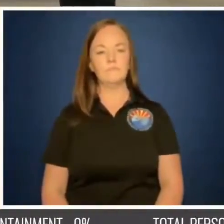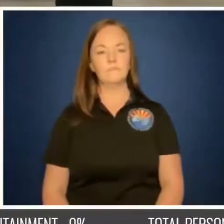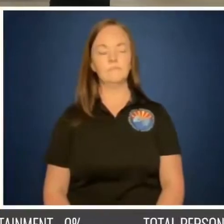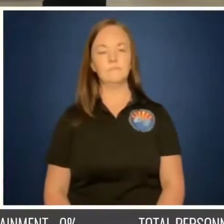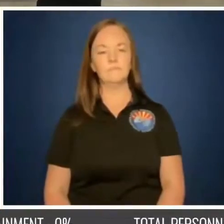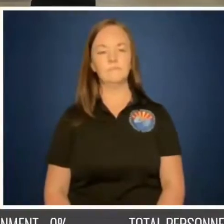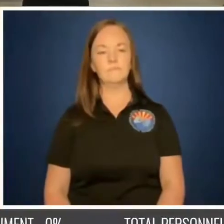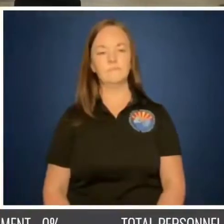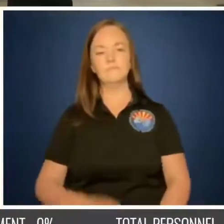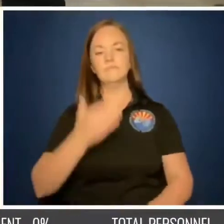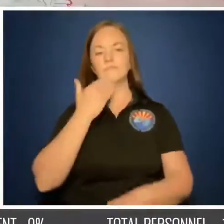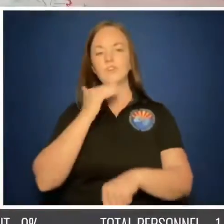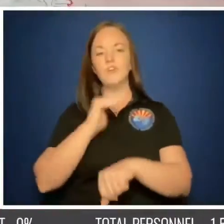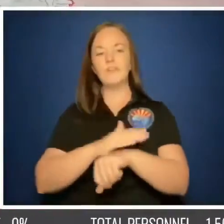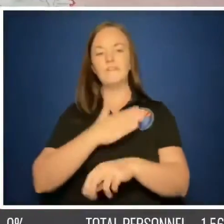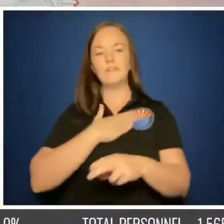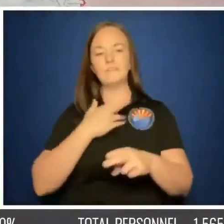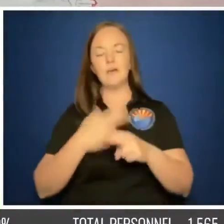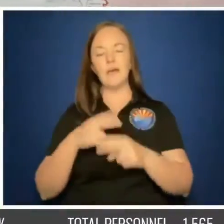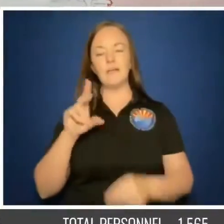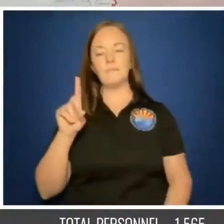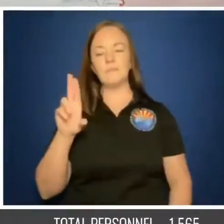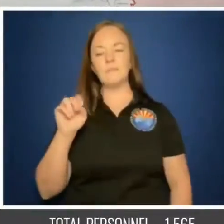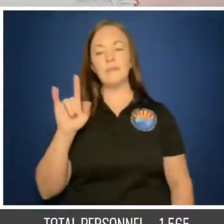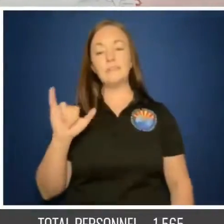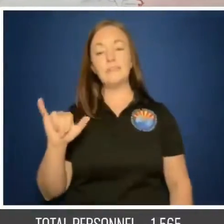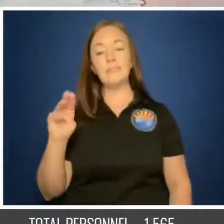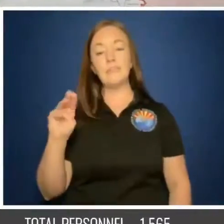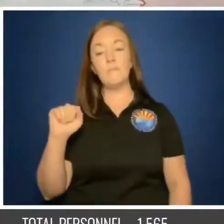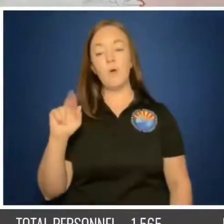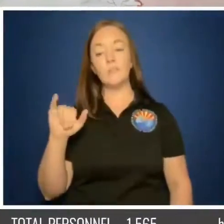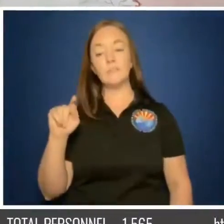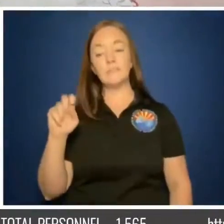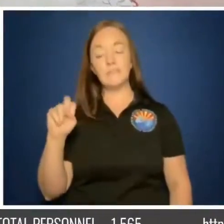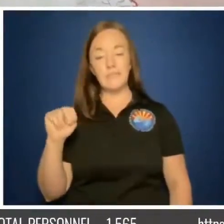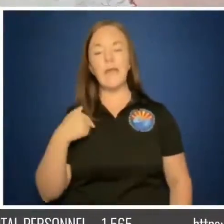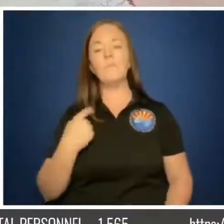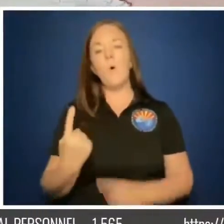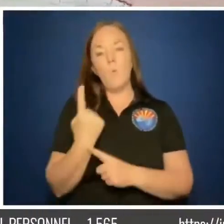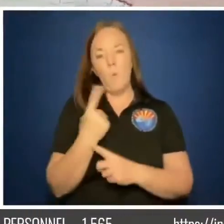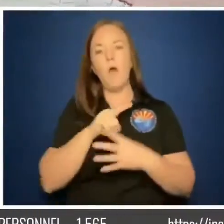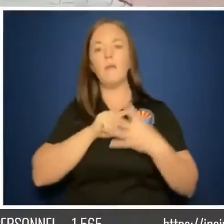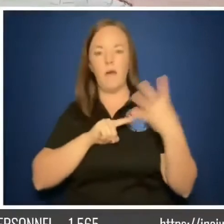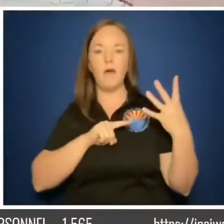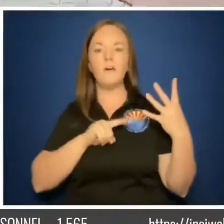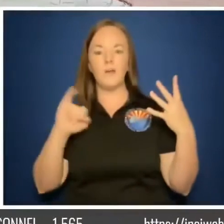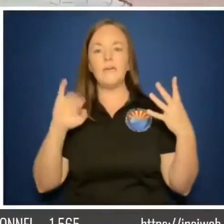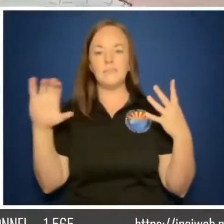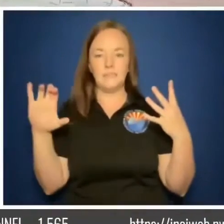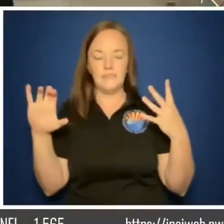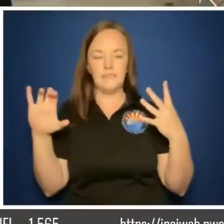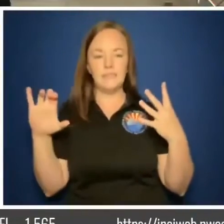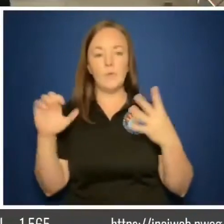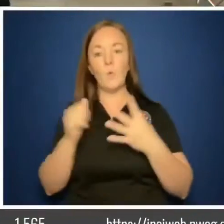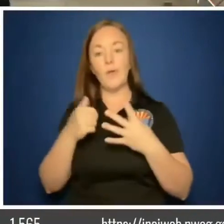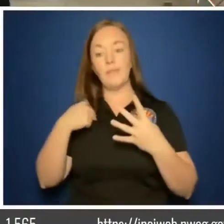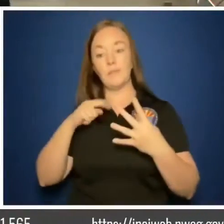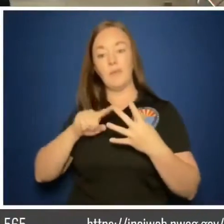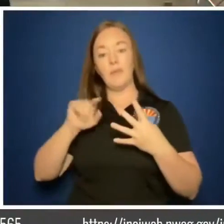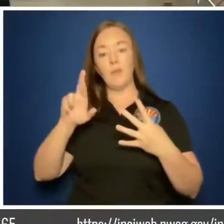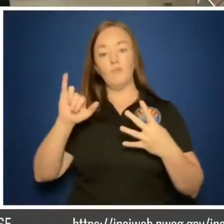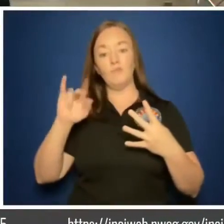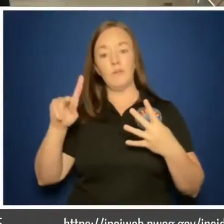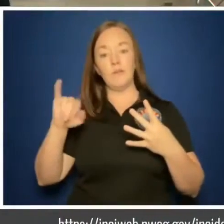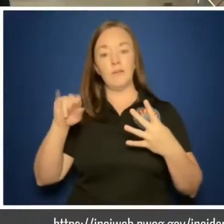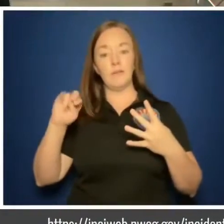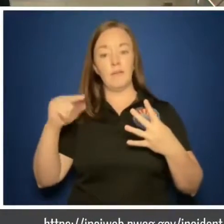Good evening. My name is Dusty Martin, one of the Unified Incident Commanders. And standing here with me tonight is Rick Young, who's the Incident